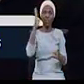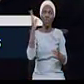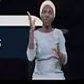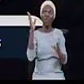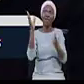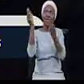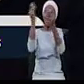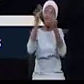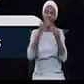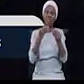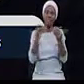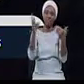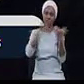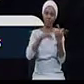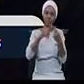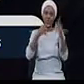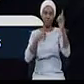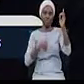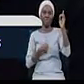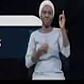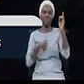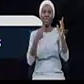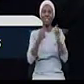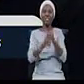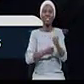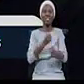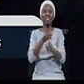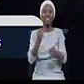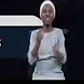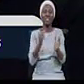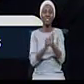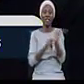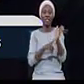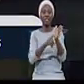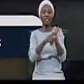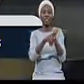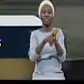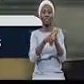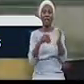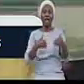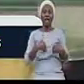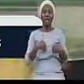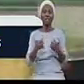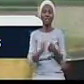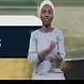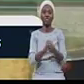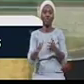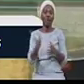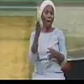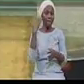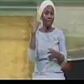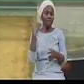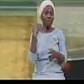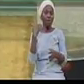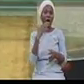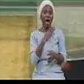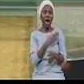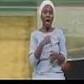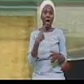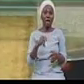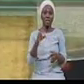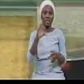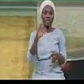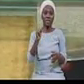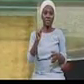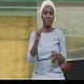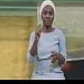the years that the locusts have eaten, and the cankerworm, and the caterpillar, and the palmer